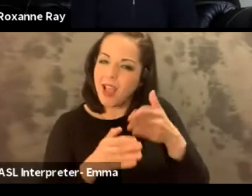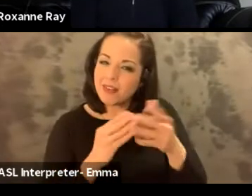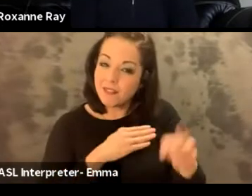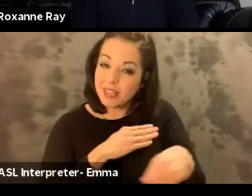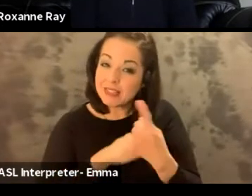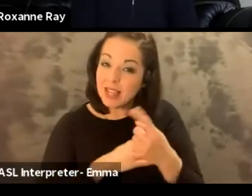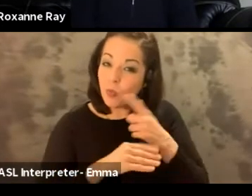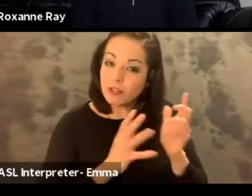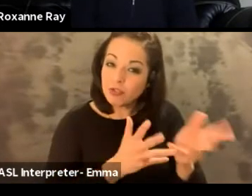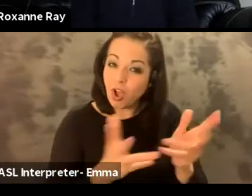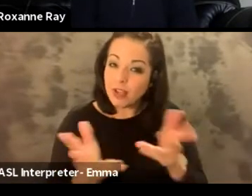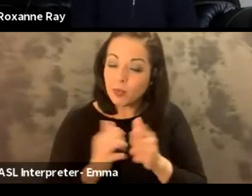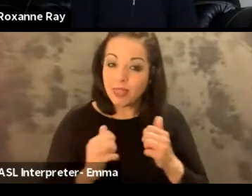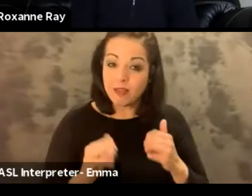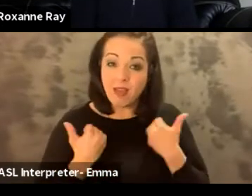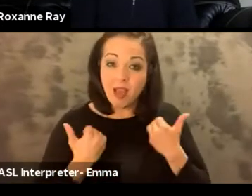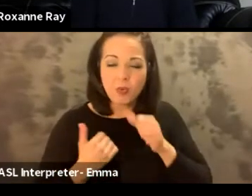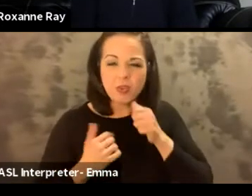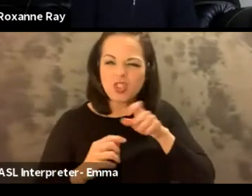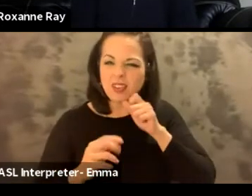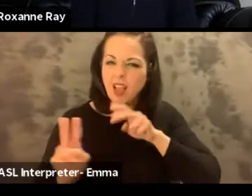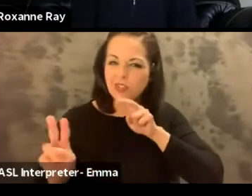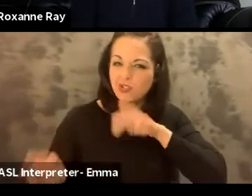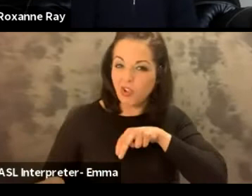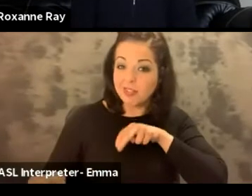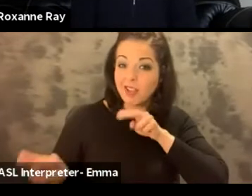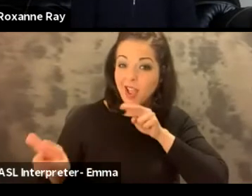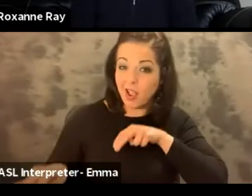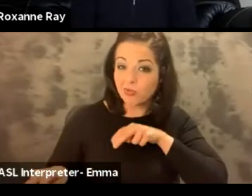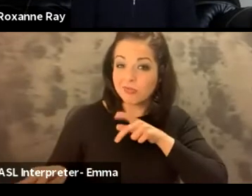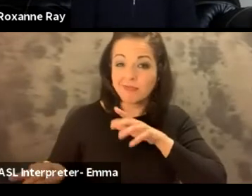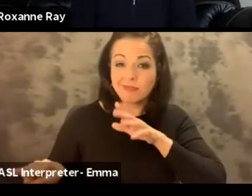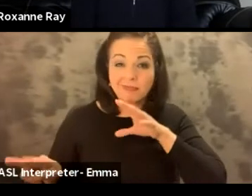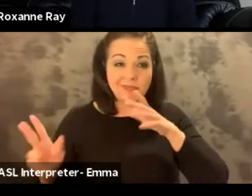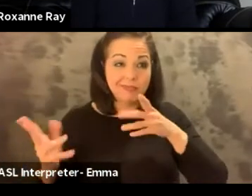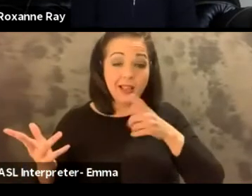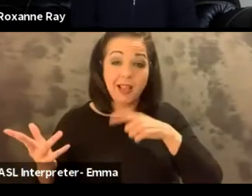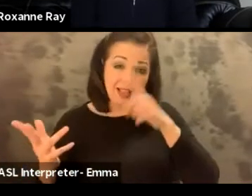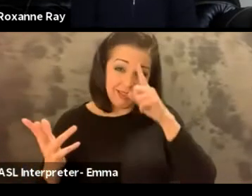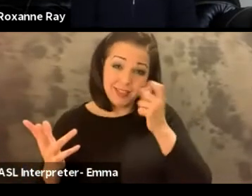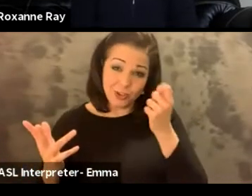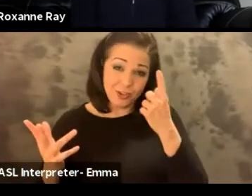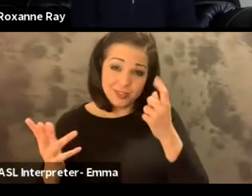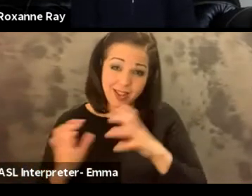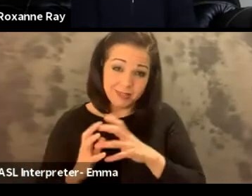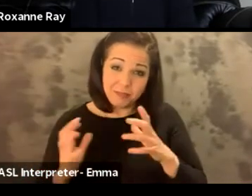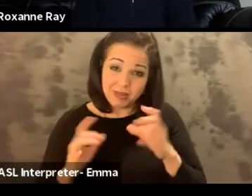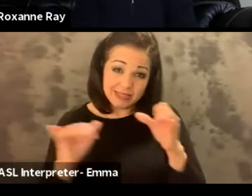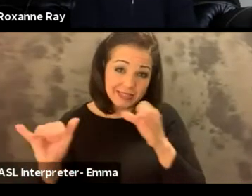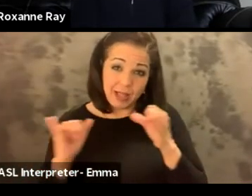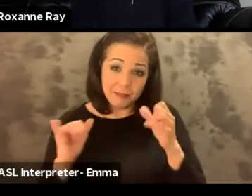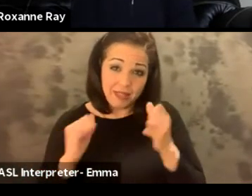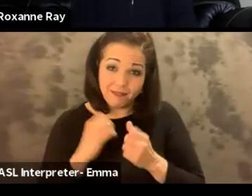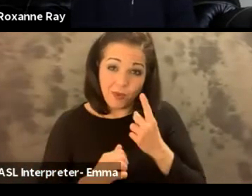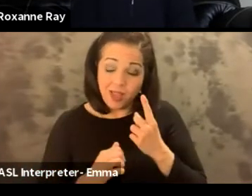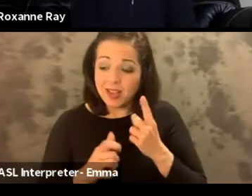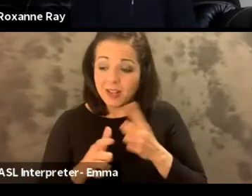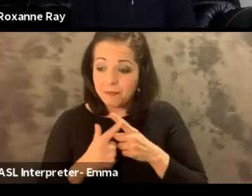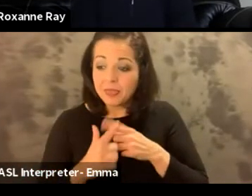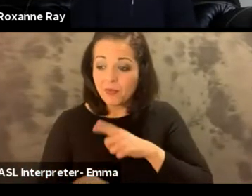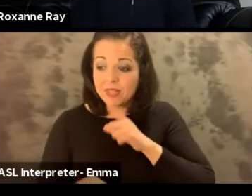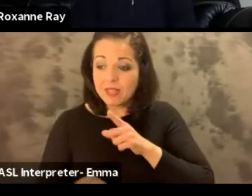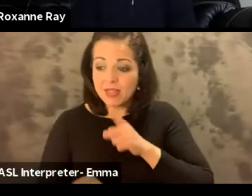youth, we shouldn't talk down to youth, because I think they can understand just as much as anyone else can. And I really like